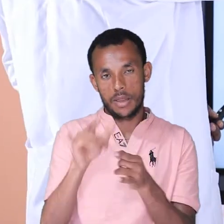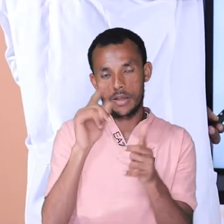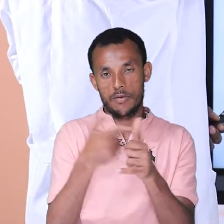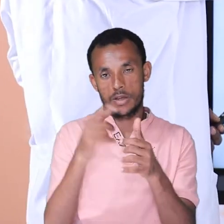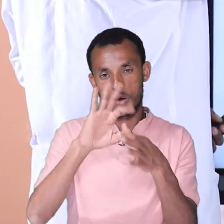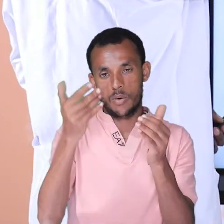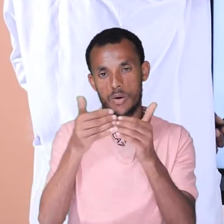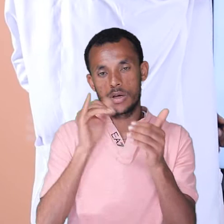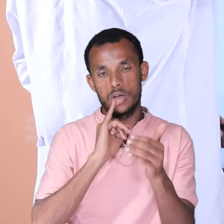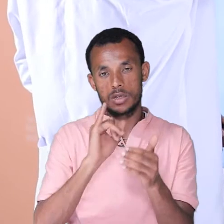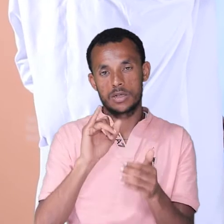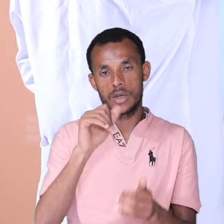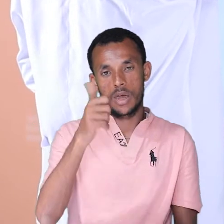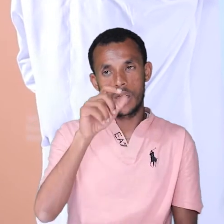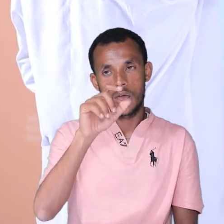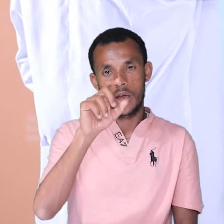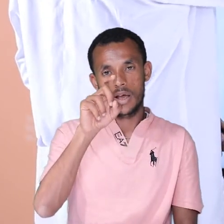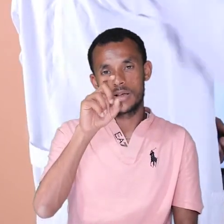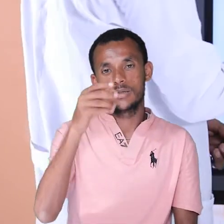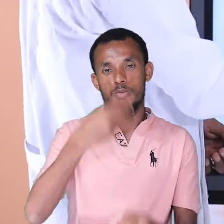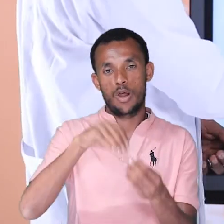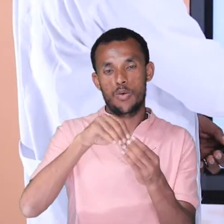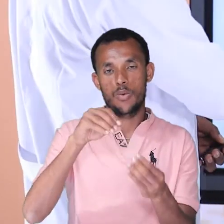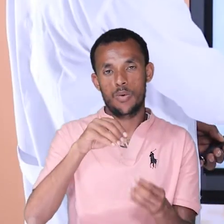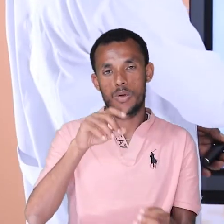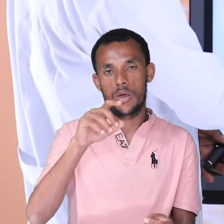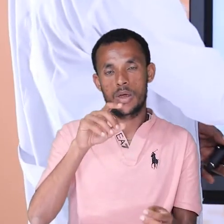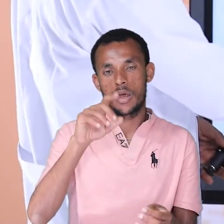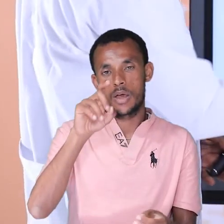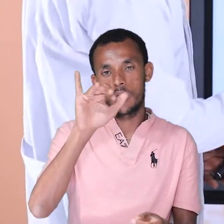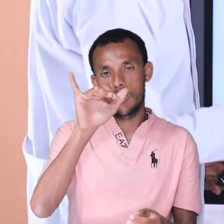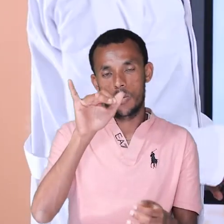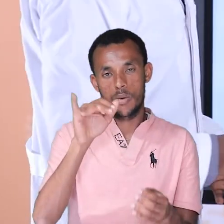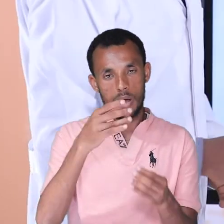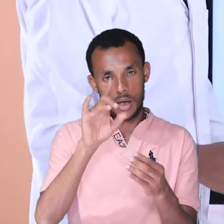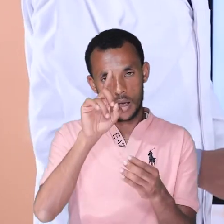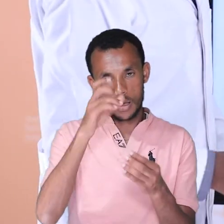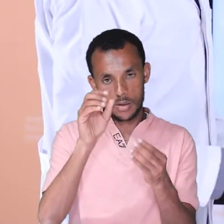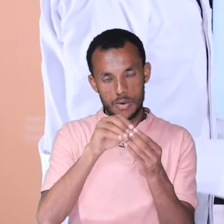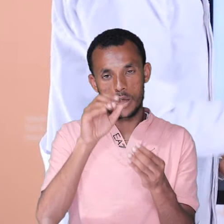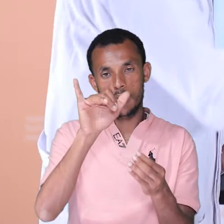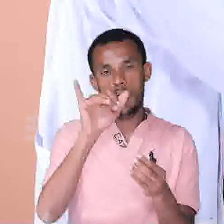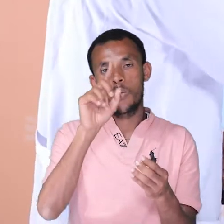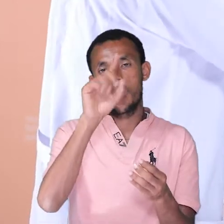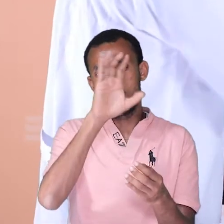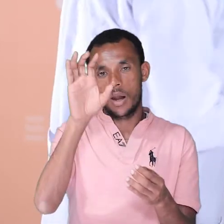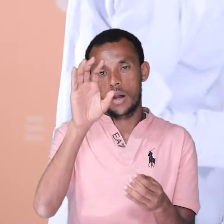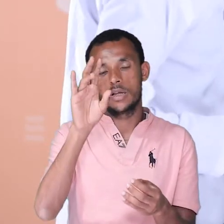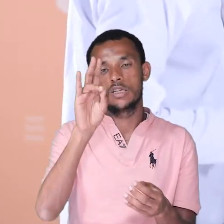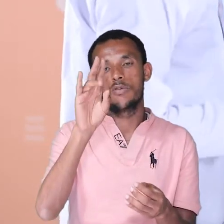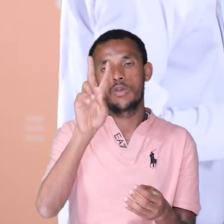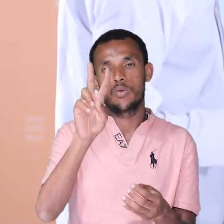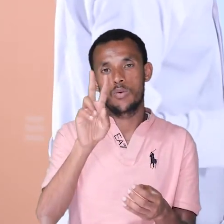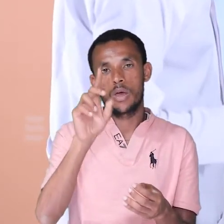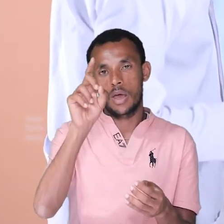is x plus y. The first equation, x plus y is equal to 172. X minus y is